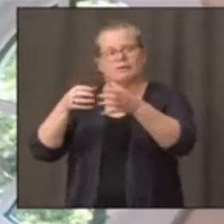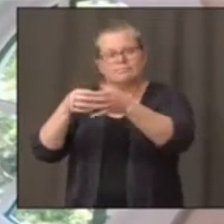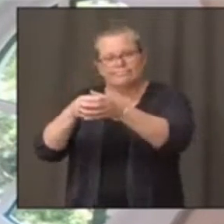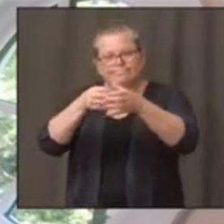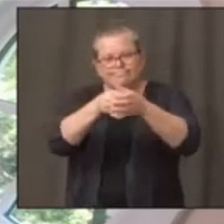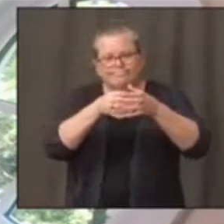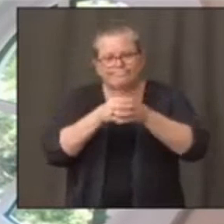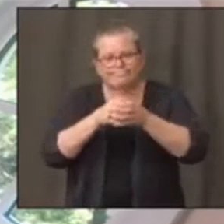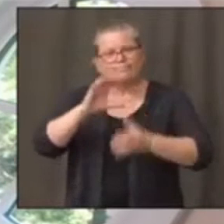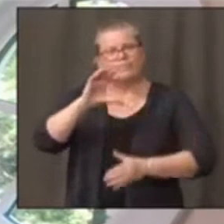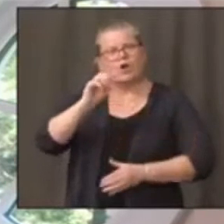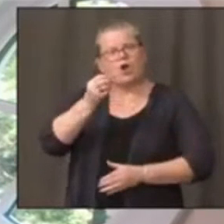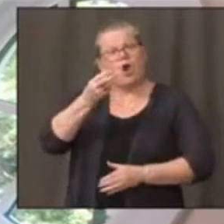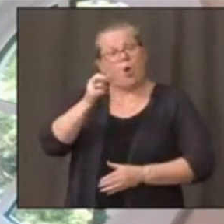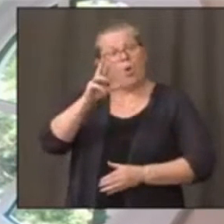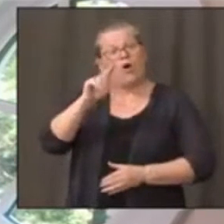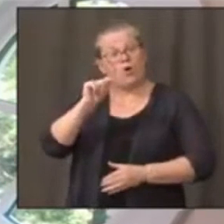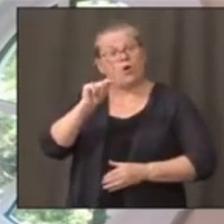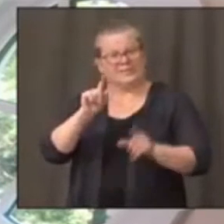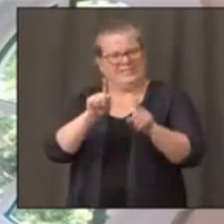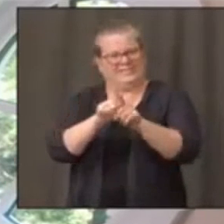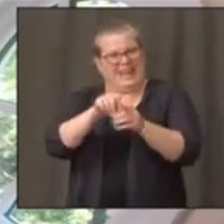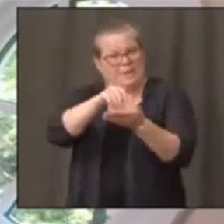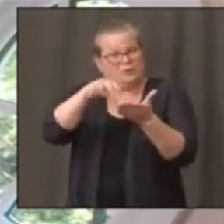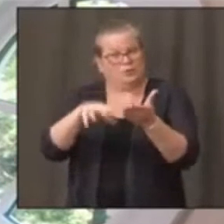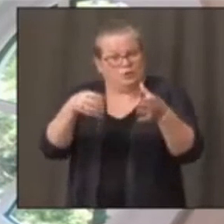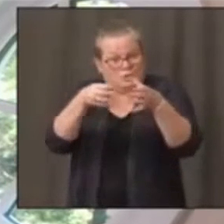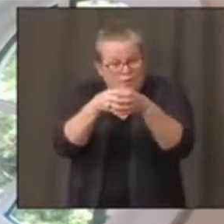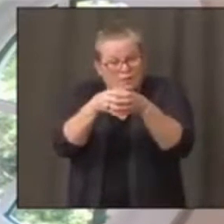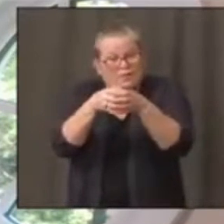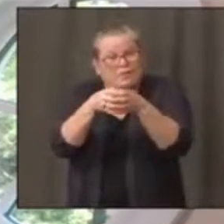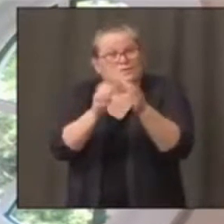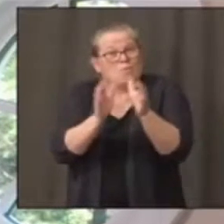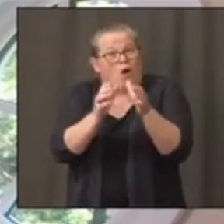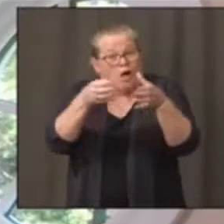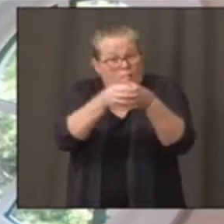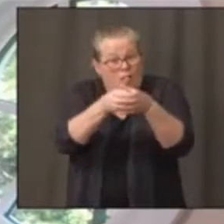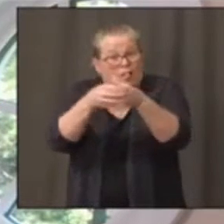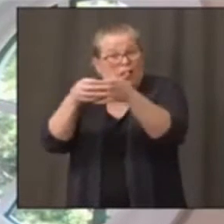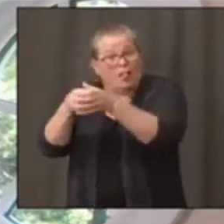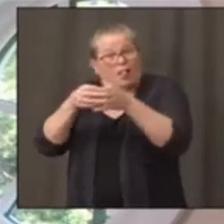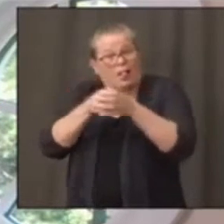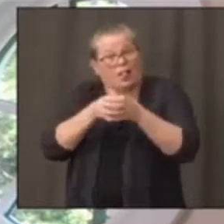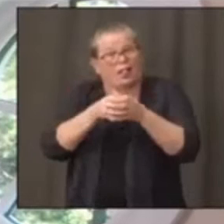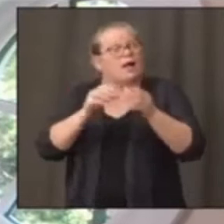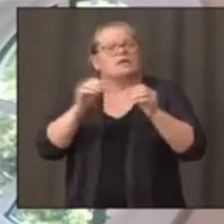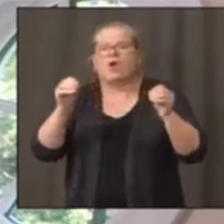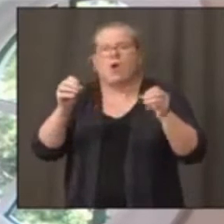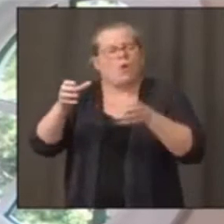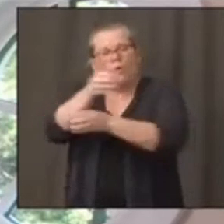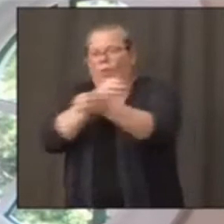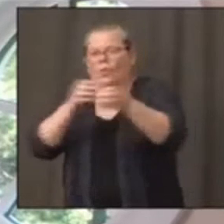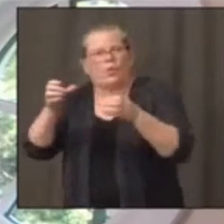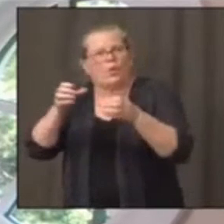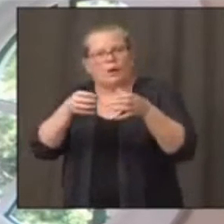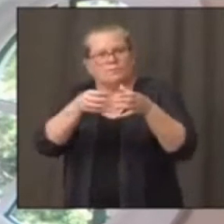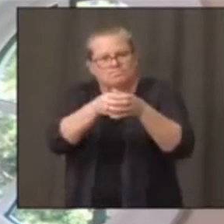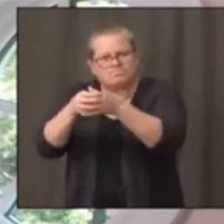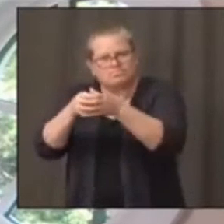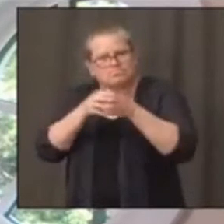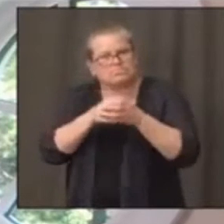large population. So if you get a single introduction, you don't have as much risk of widespread. I think the use of masks is